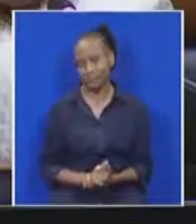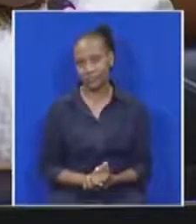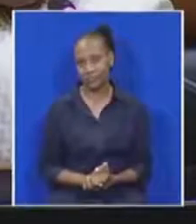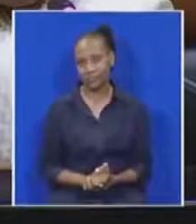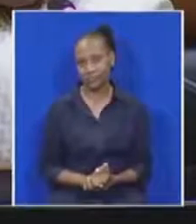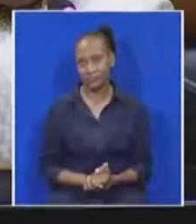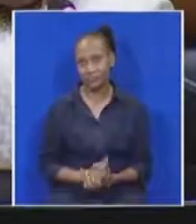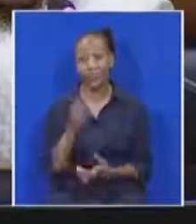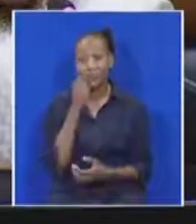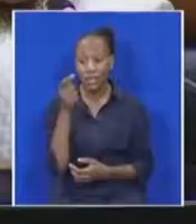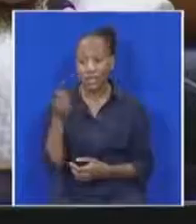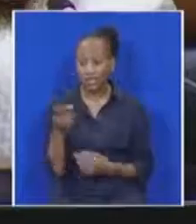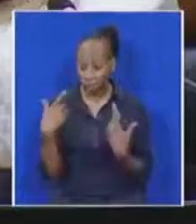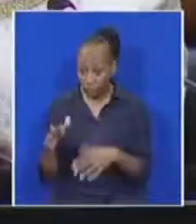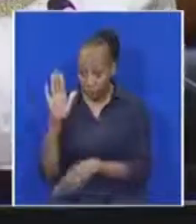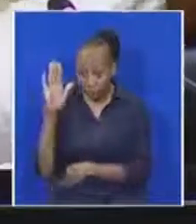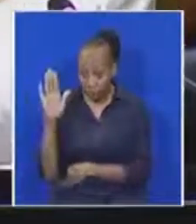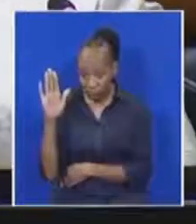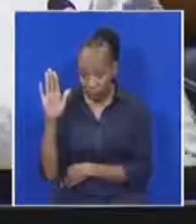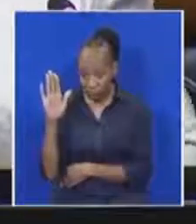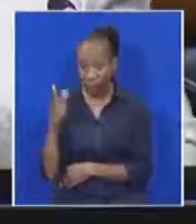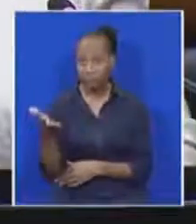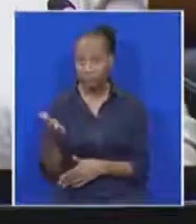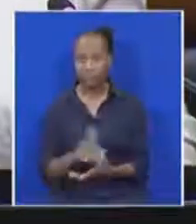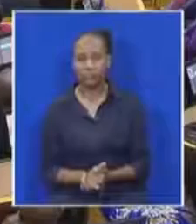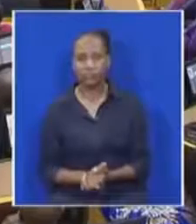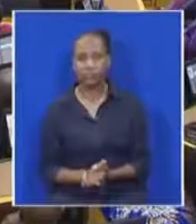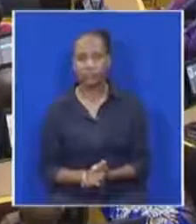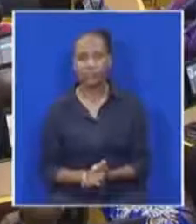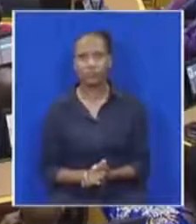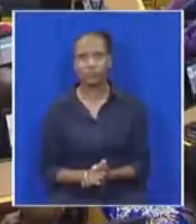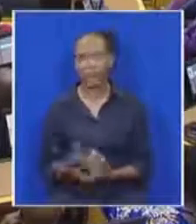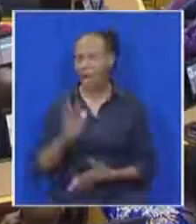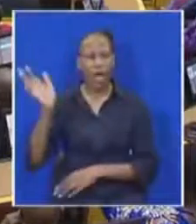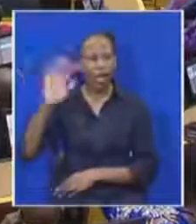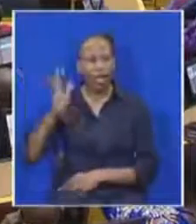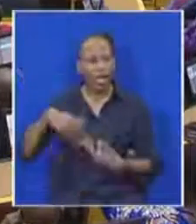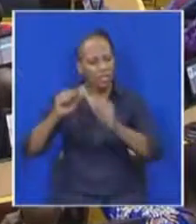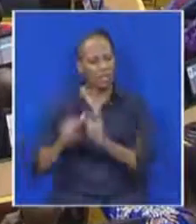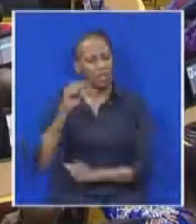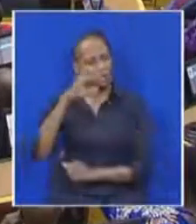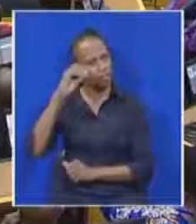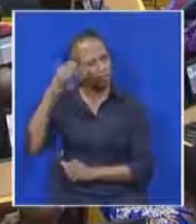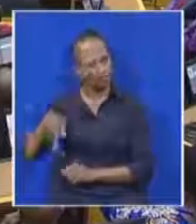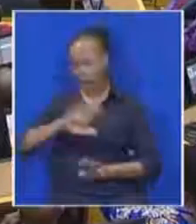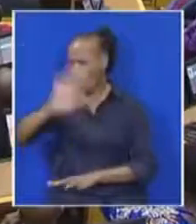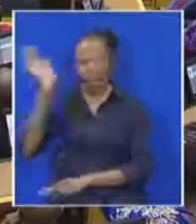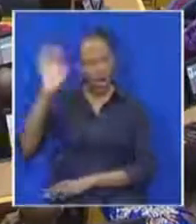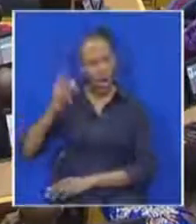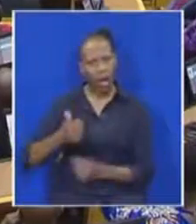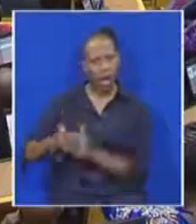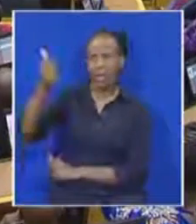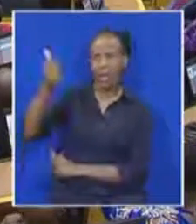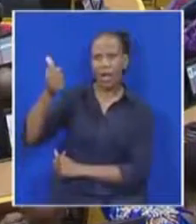That? Sir, you raised your hands. No, but Honorable Chairperson of the NCOP, our chief whip raised